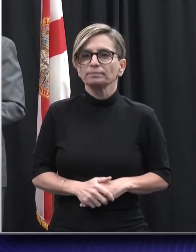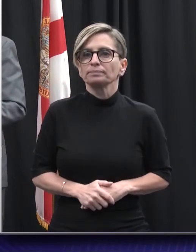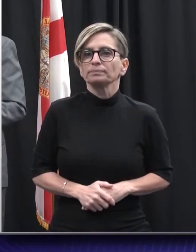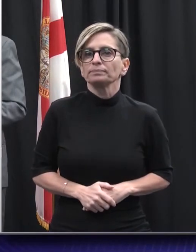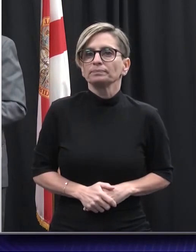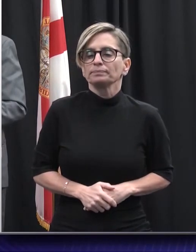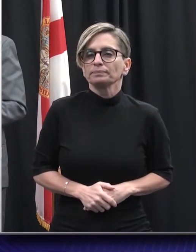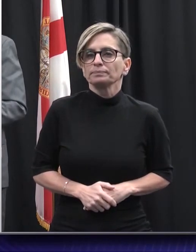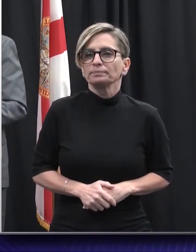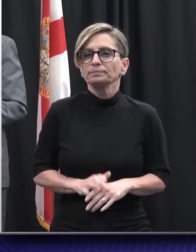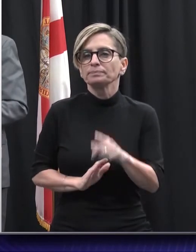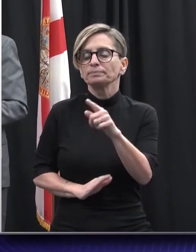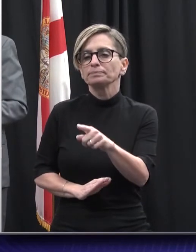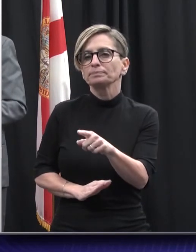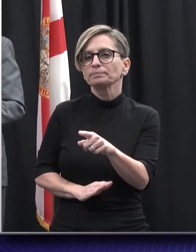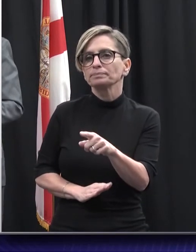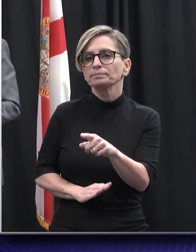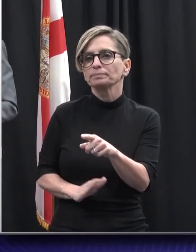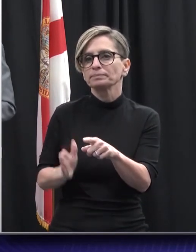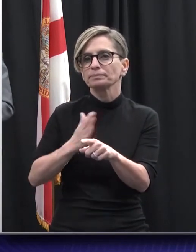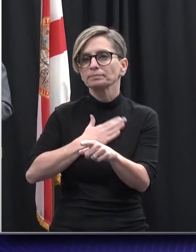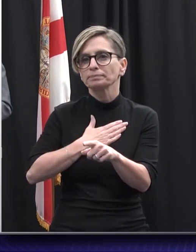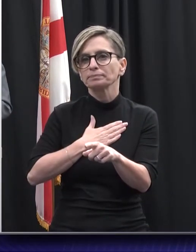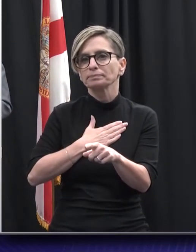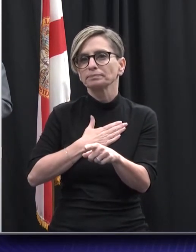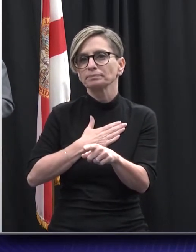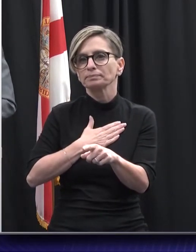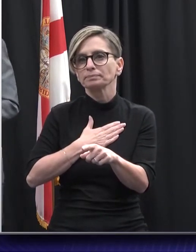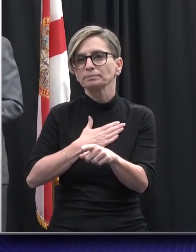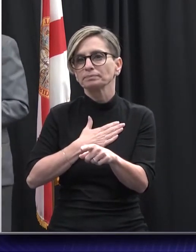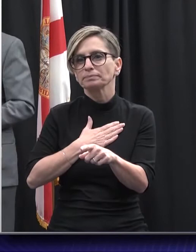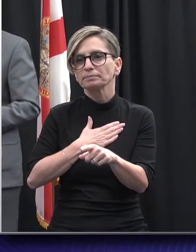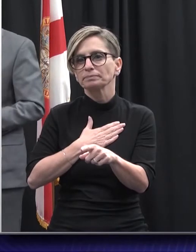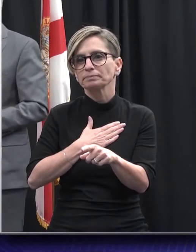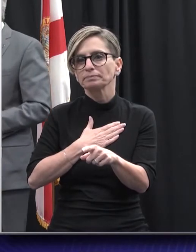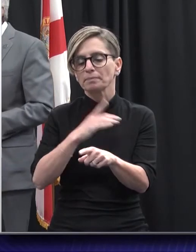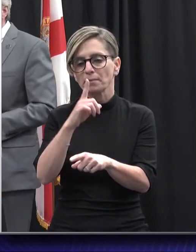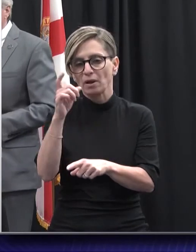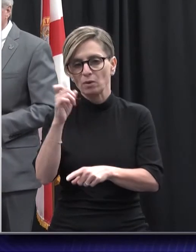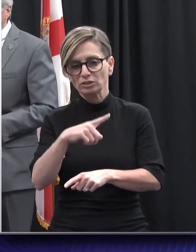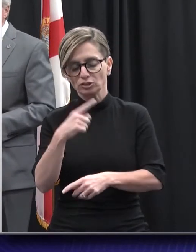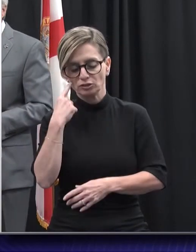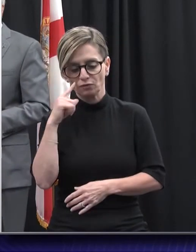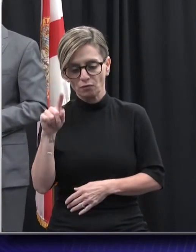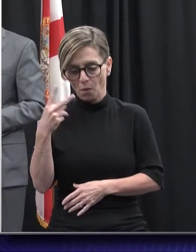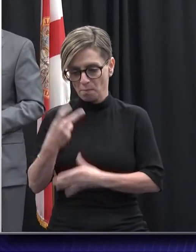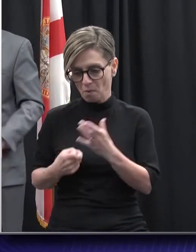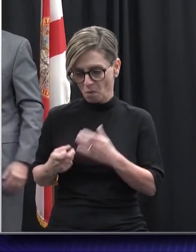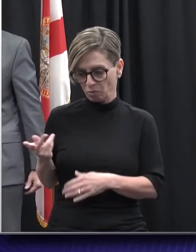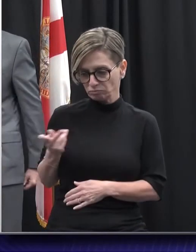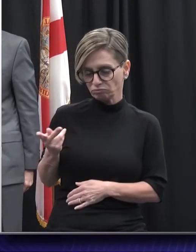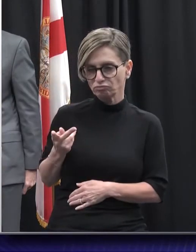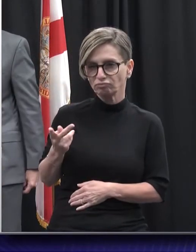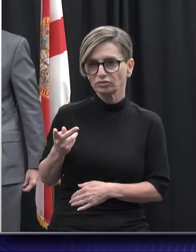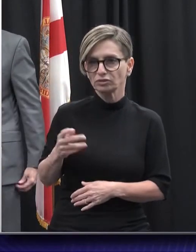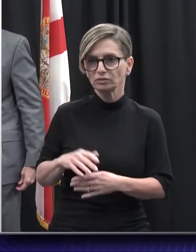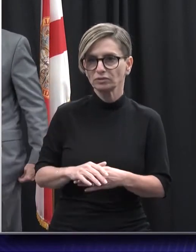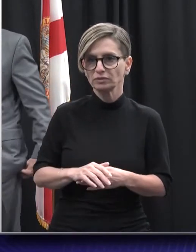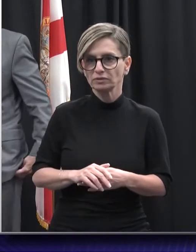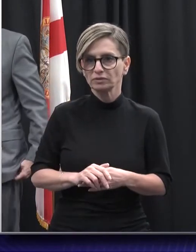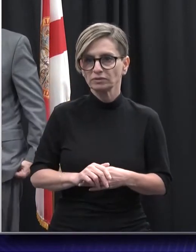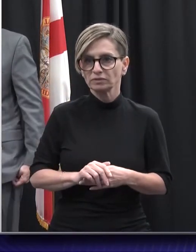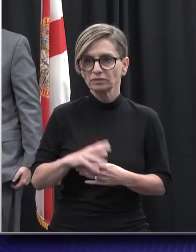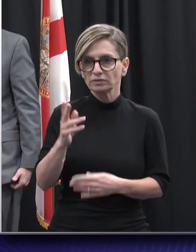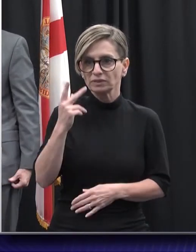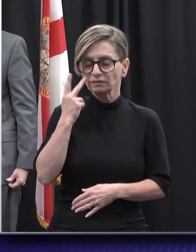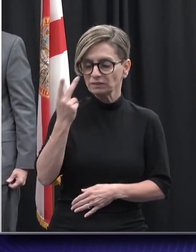And my question also segues into that, and also to Mr. Tipton, because everyone has mentioned that you've seen a lot of people, even though you said a